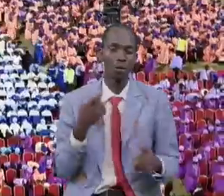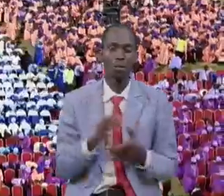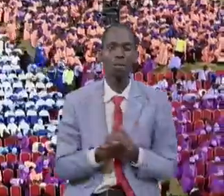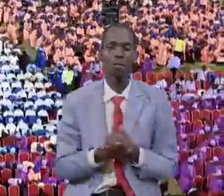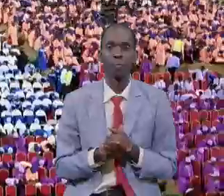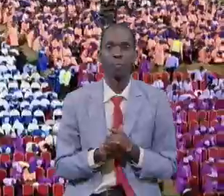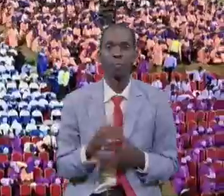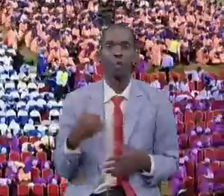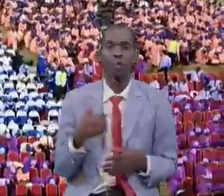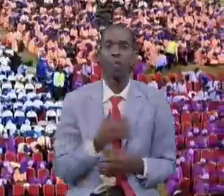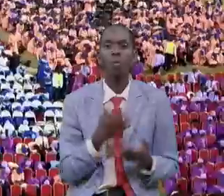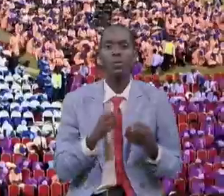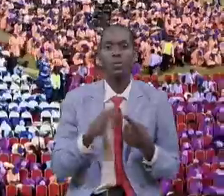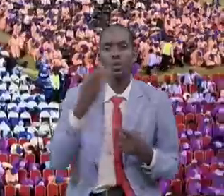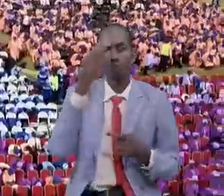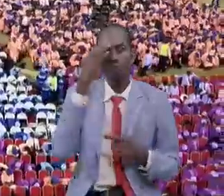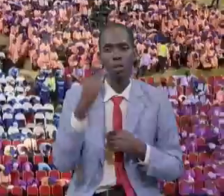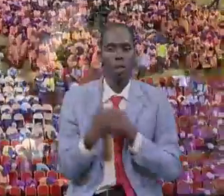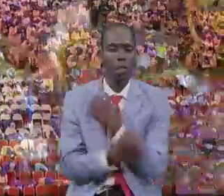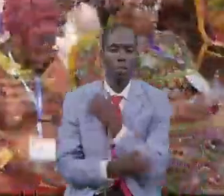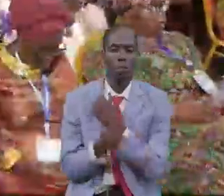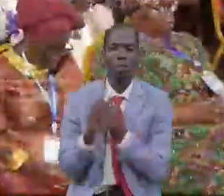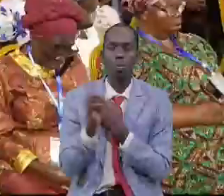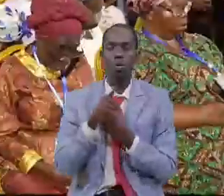We want to know the country where you receive that miracle.